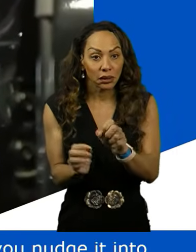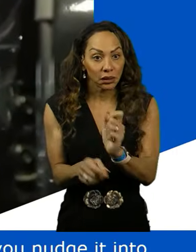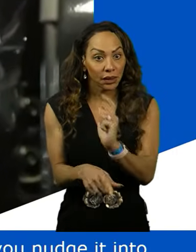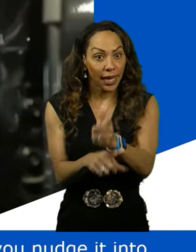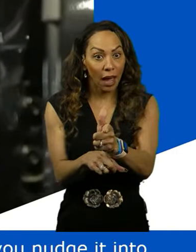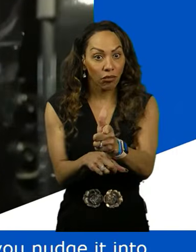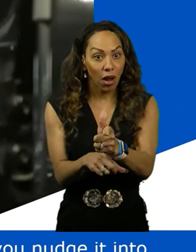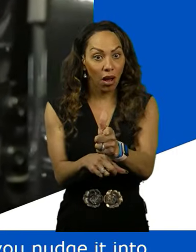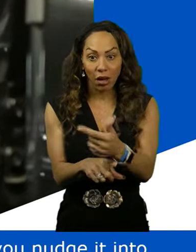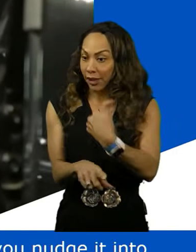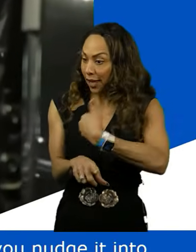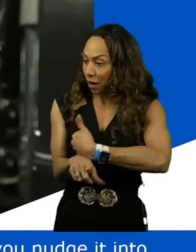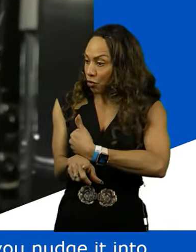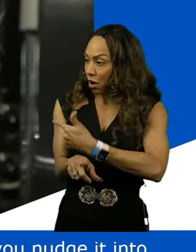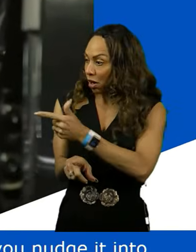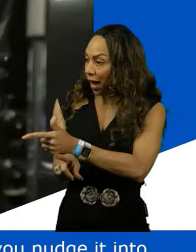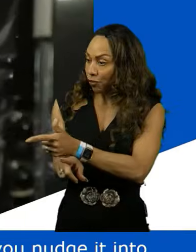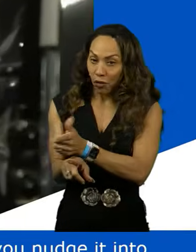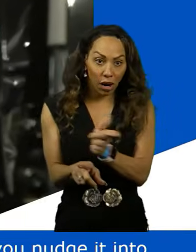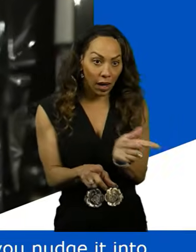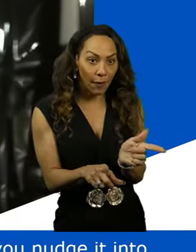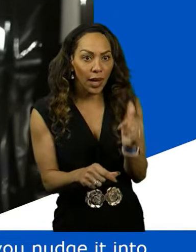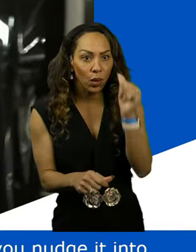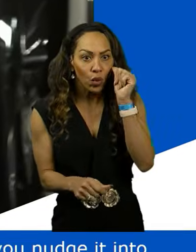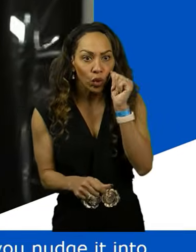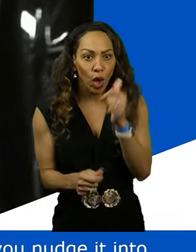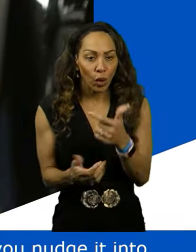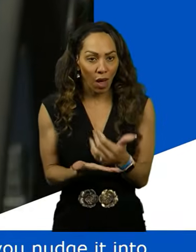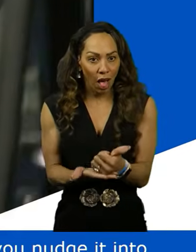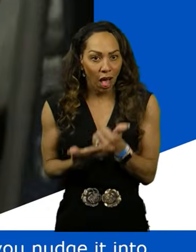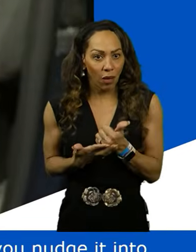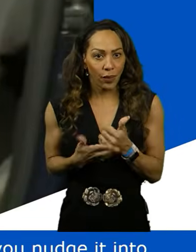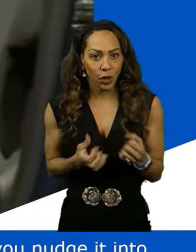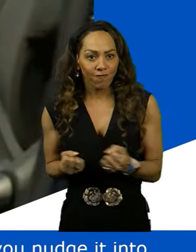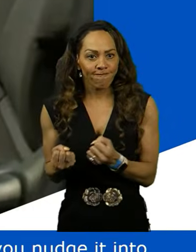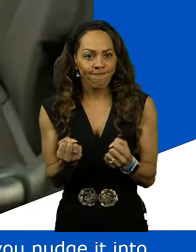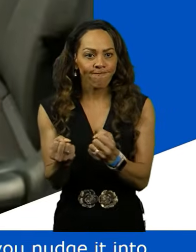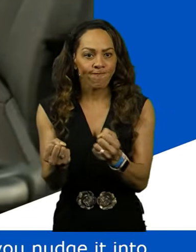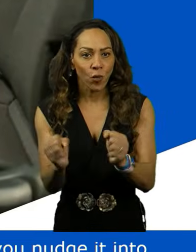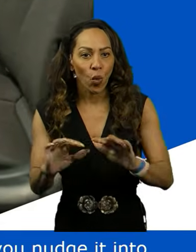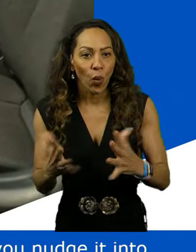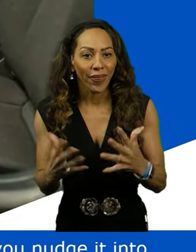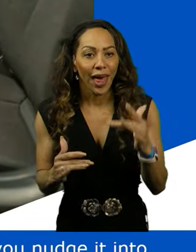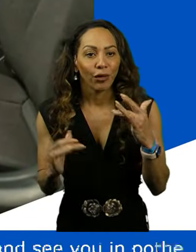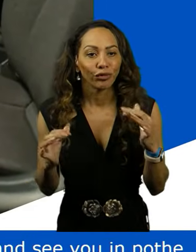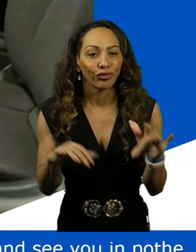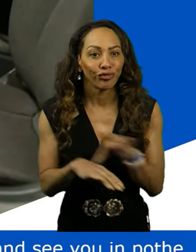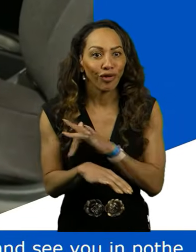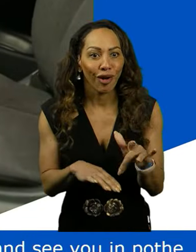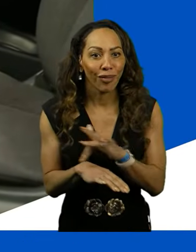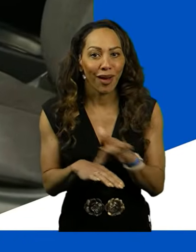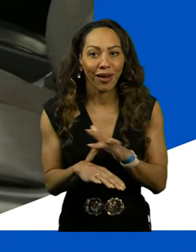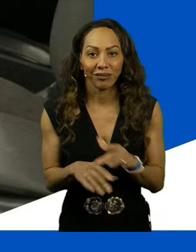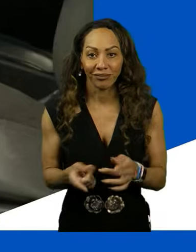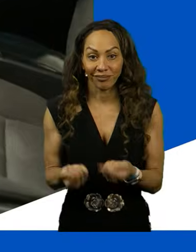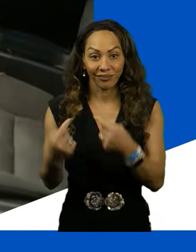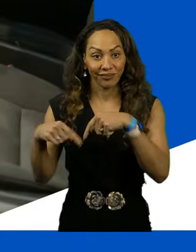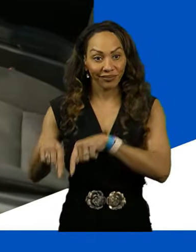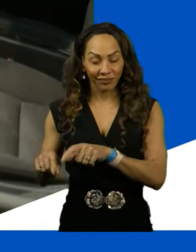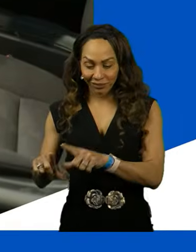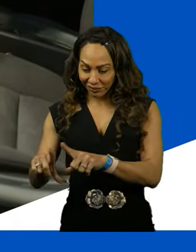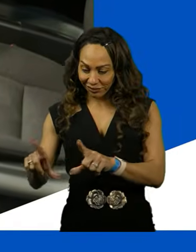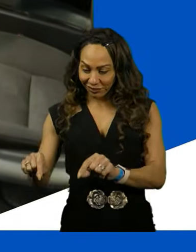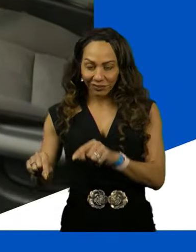up and will see you into the bay without any drama. Down below there's this cool wireless mobile charging